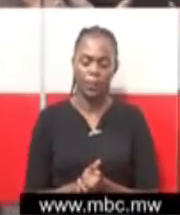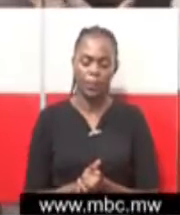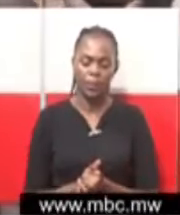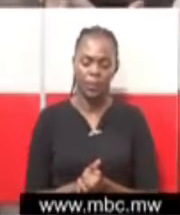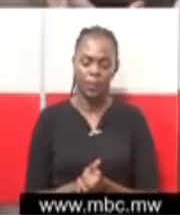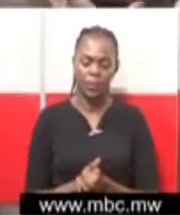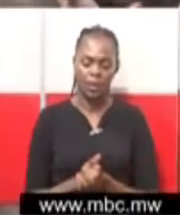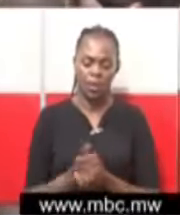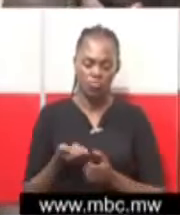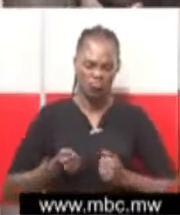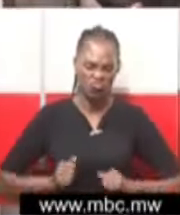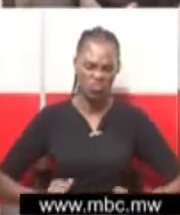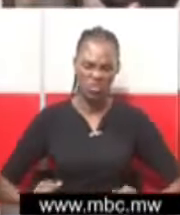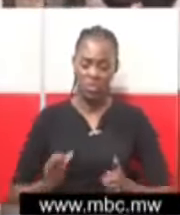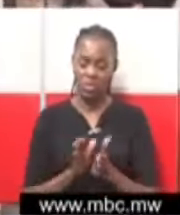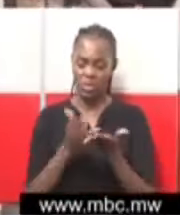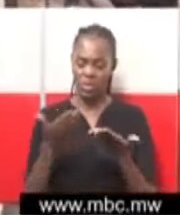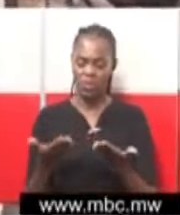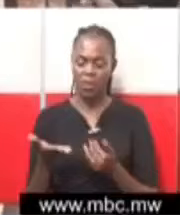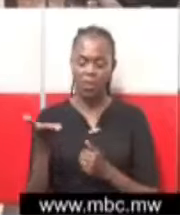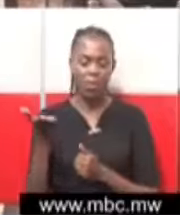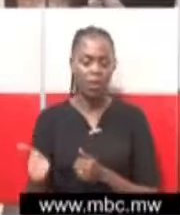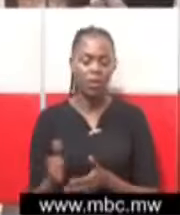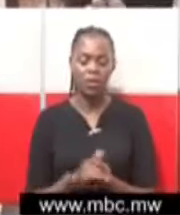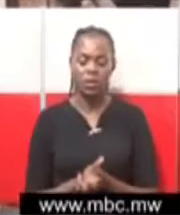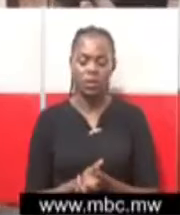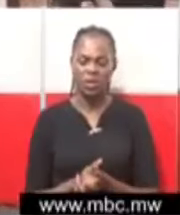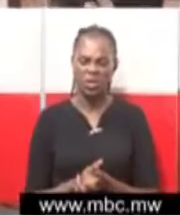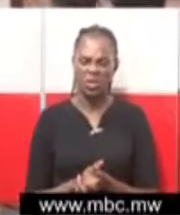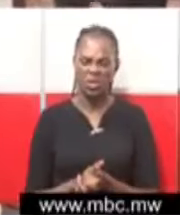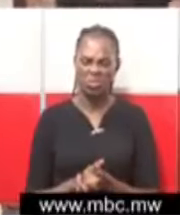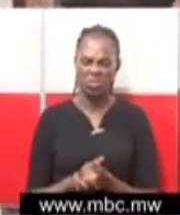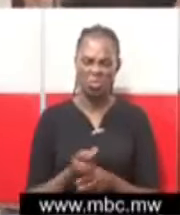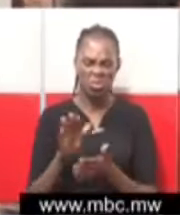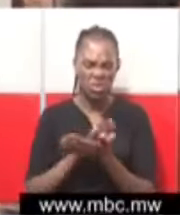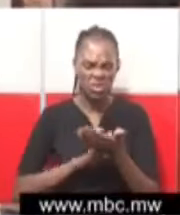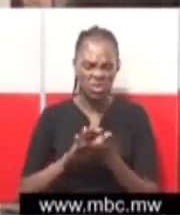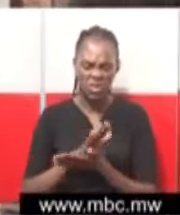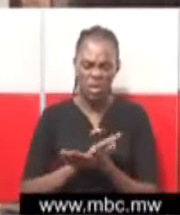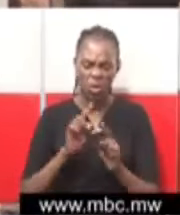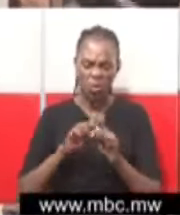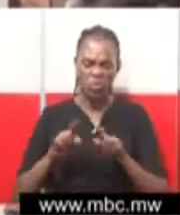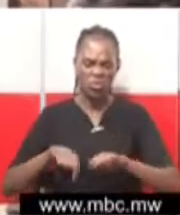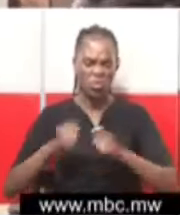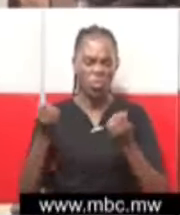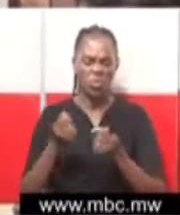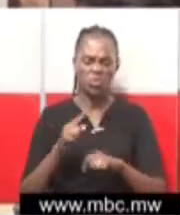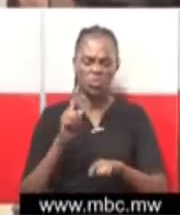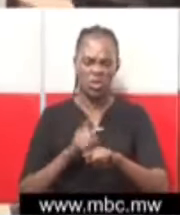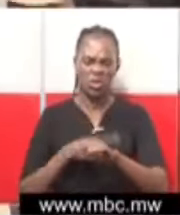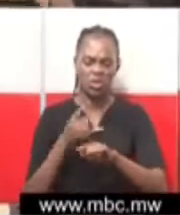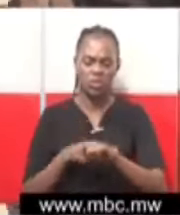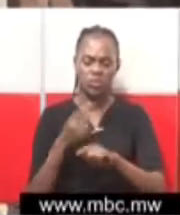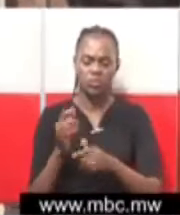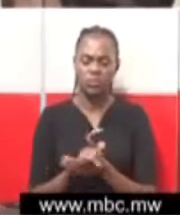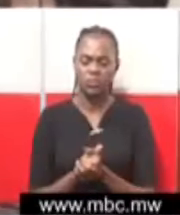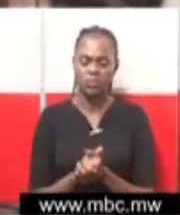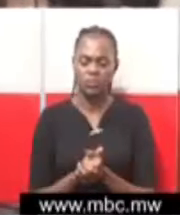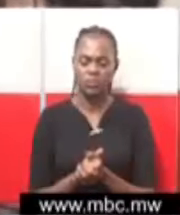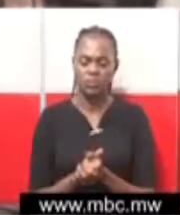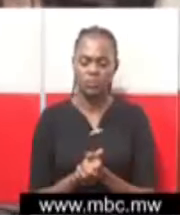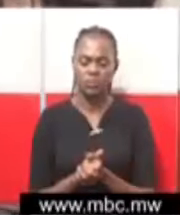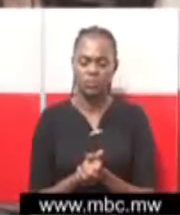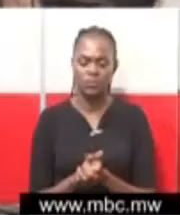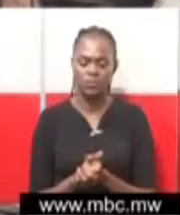We do not have enough toilets here. It's just a temporary toilet, and it can fall any time.